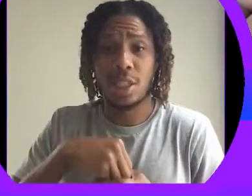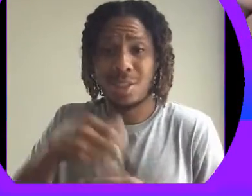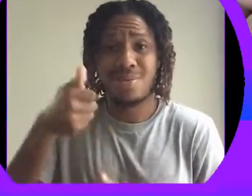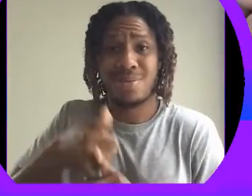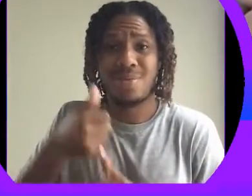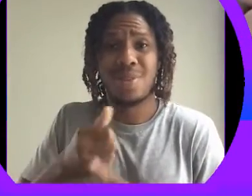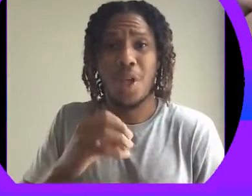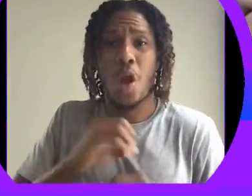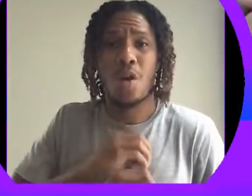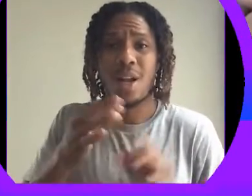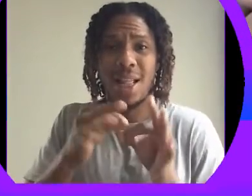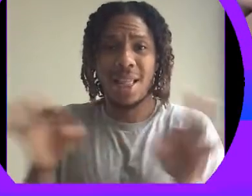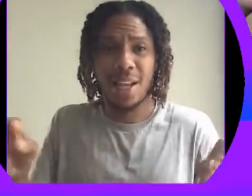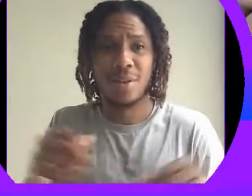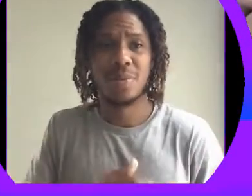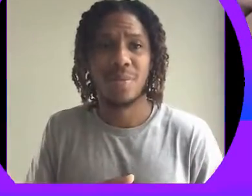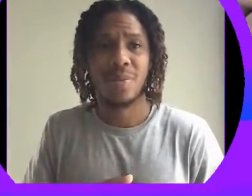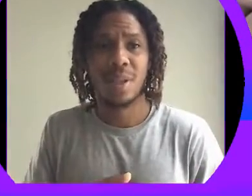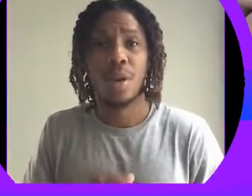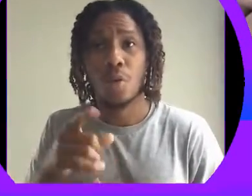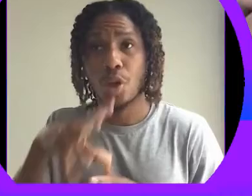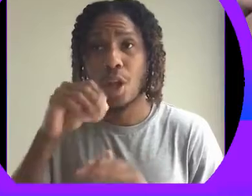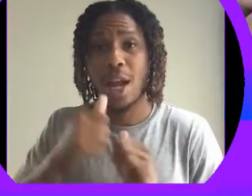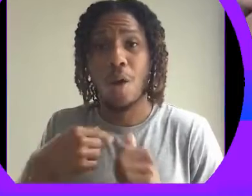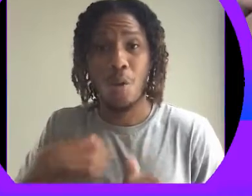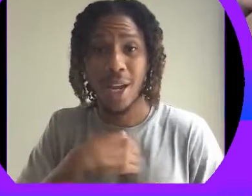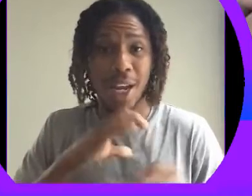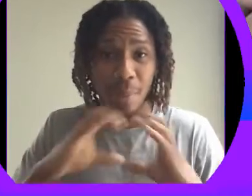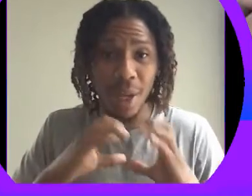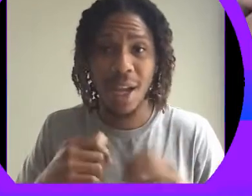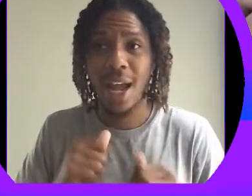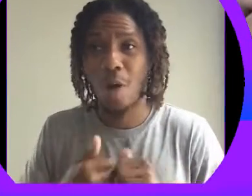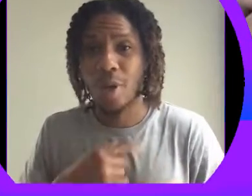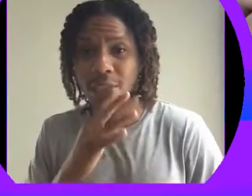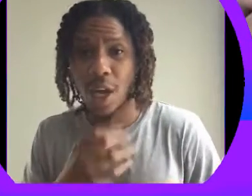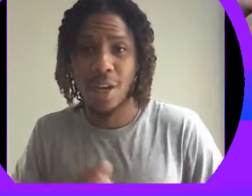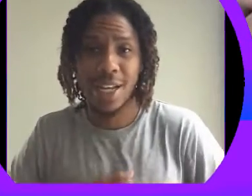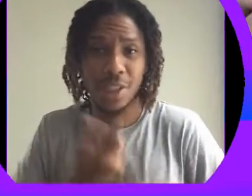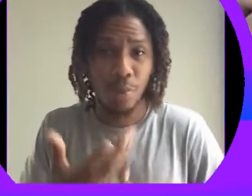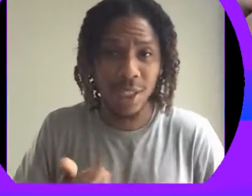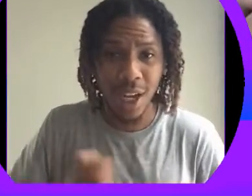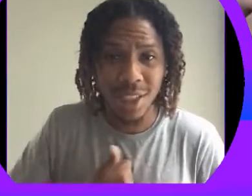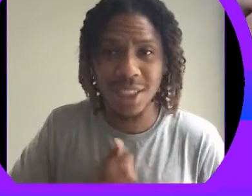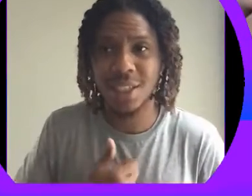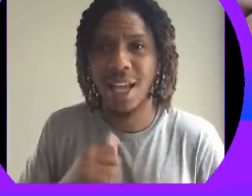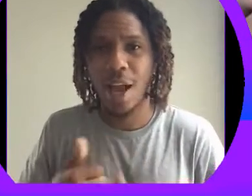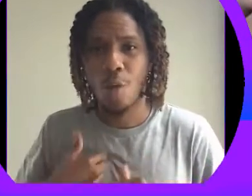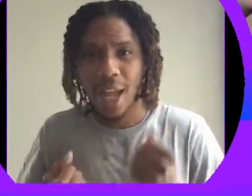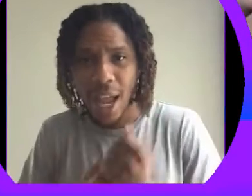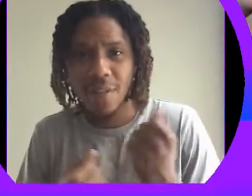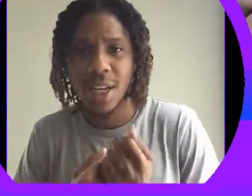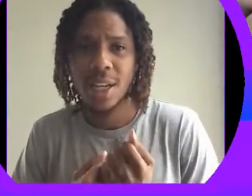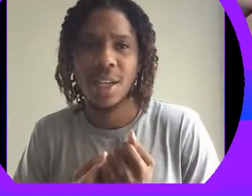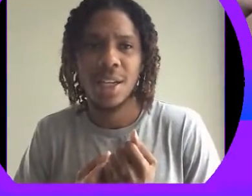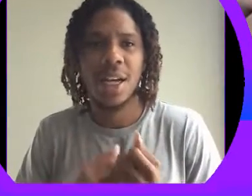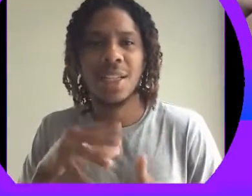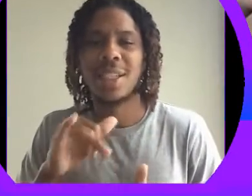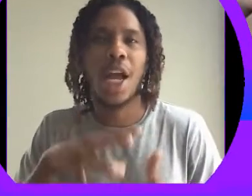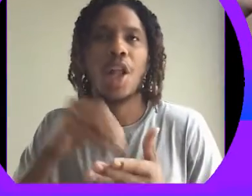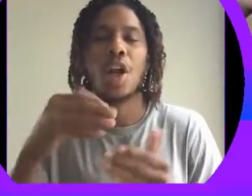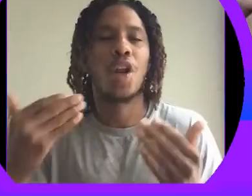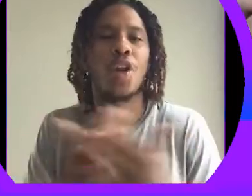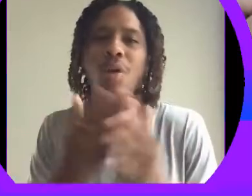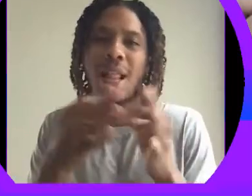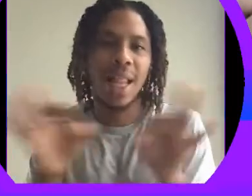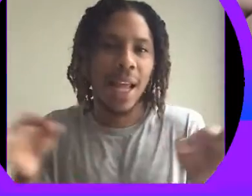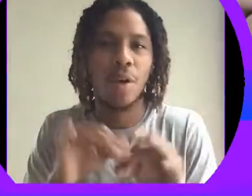language, and we can bring you into our world once you learn how we talk, how we express ourselves, how we advocate. It's like learning a